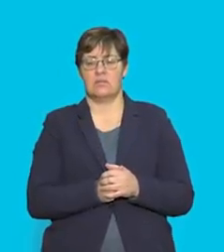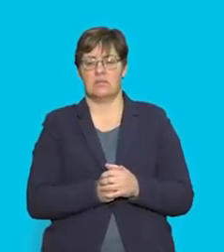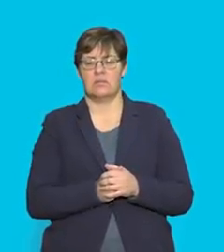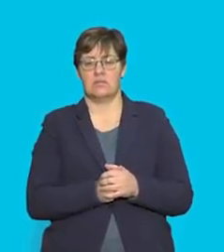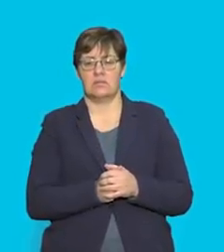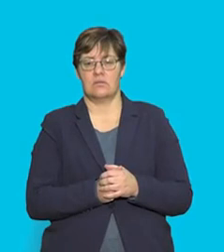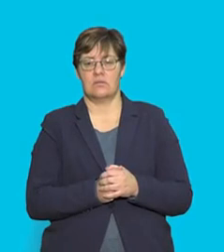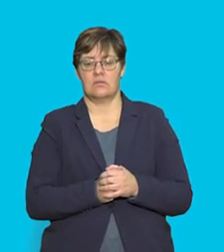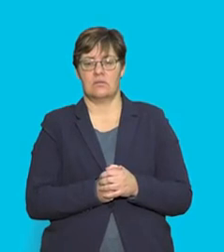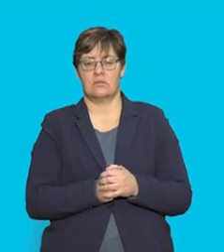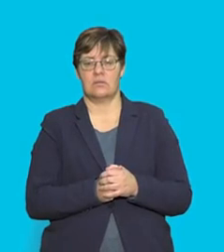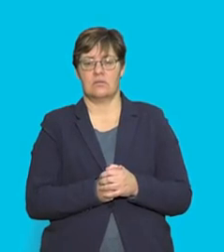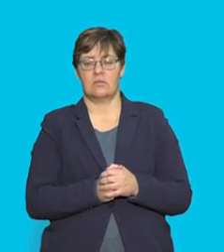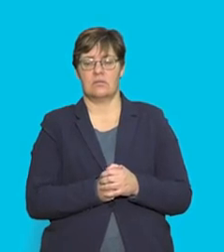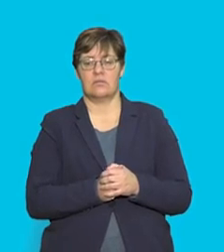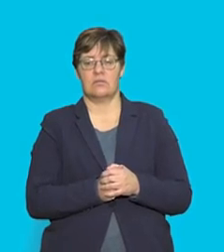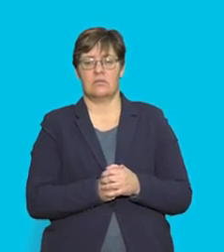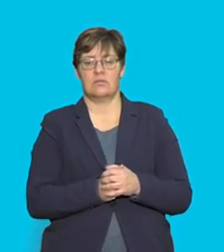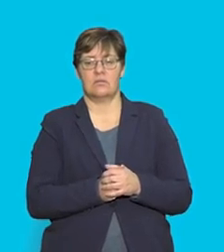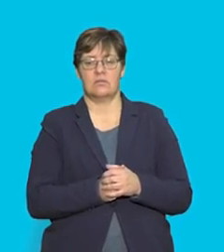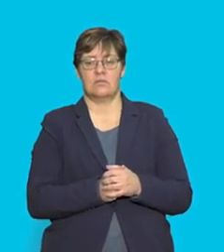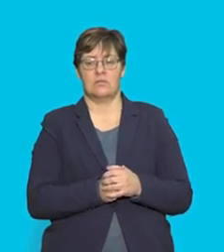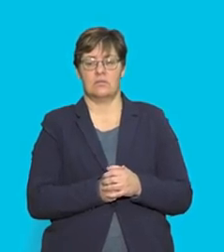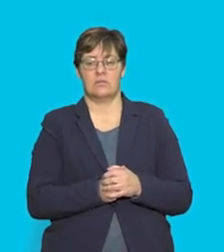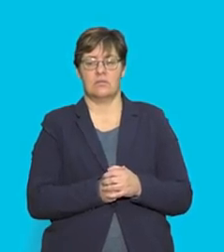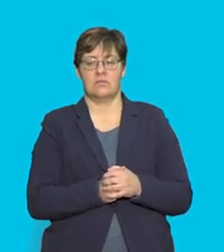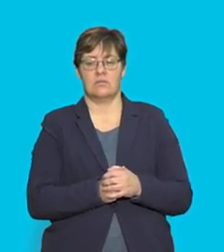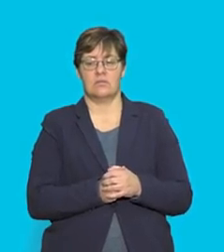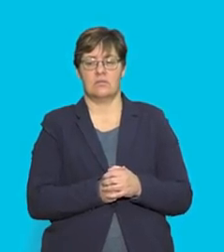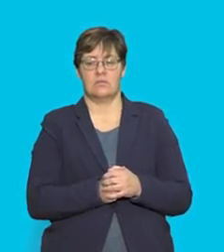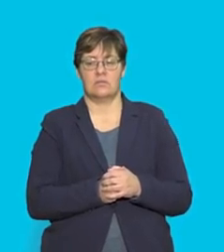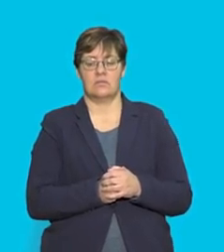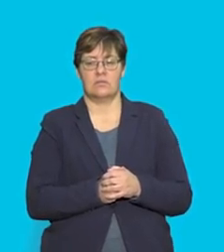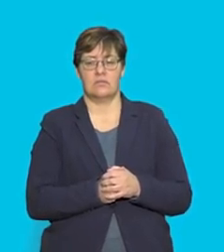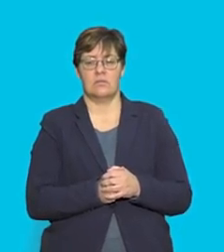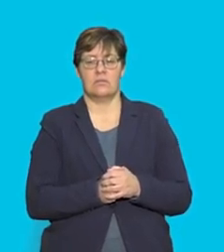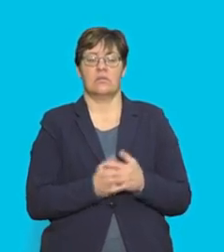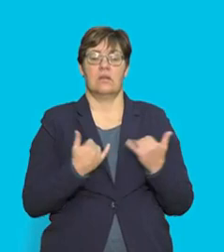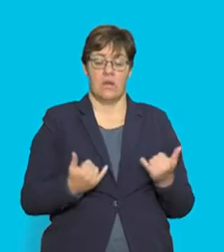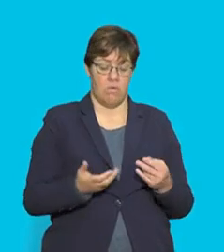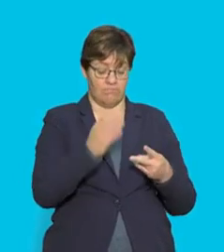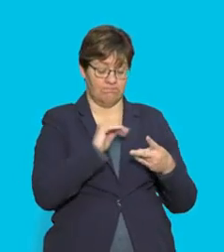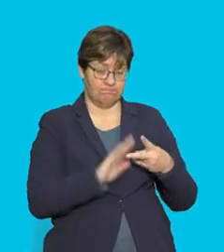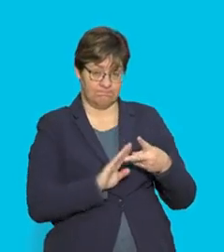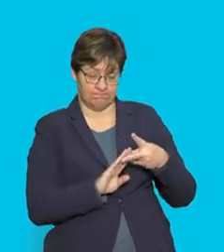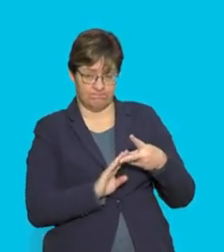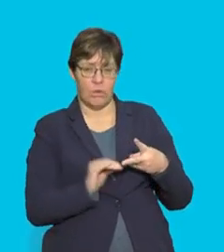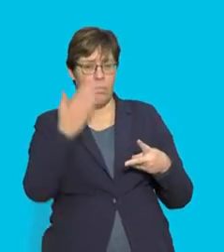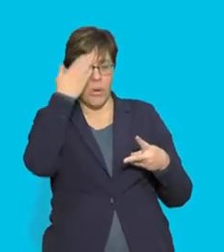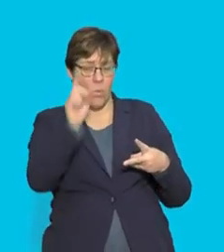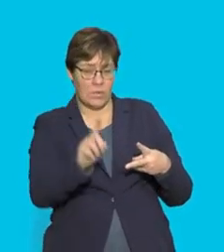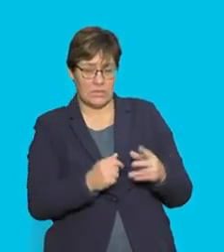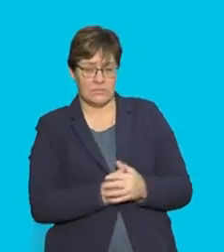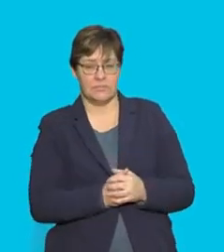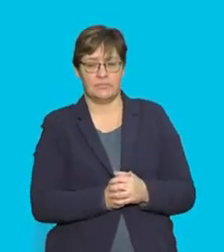know that you are required to write them properly. Exterior angle of a triangle. And then from there, what